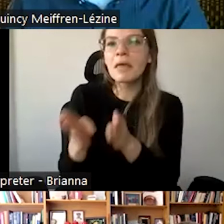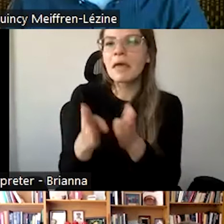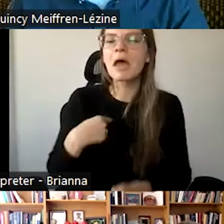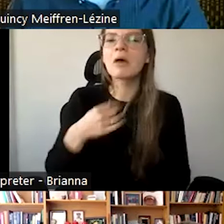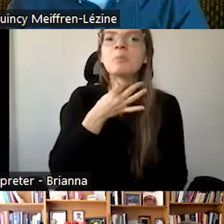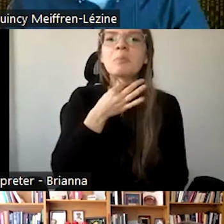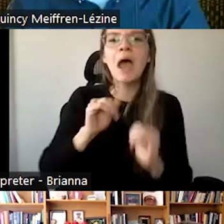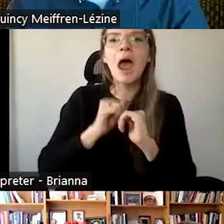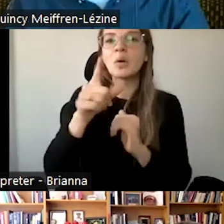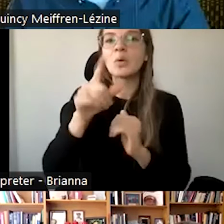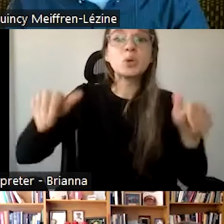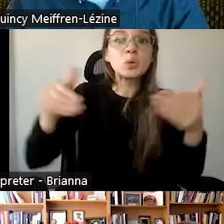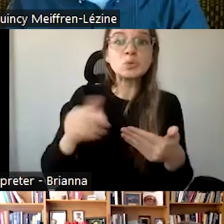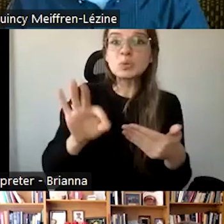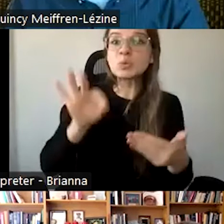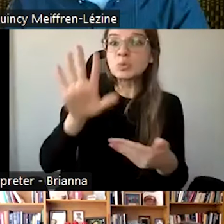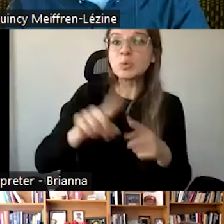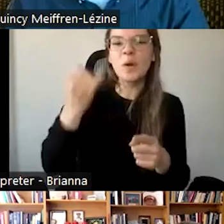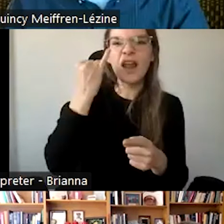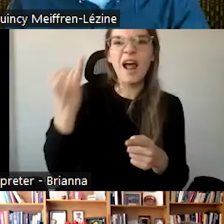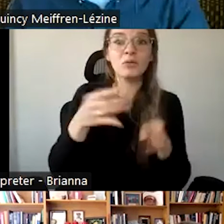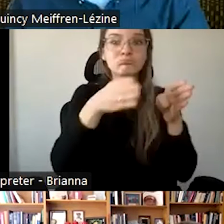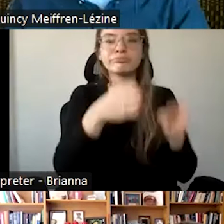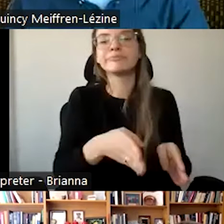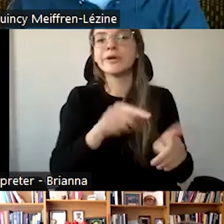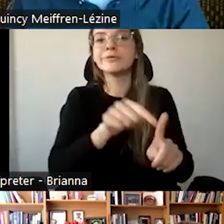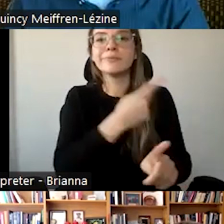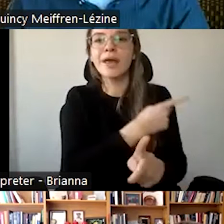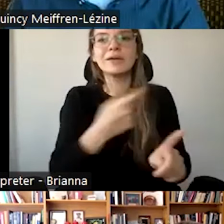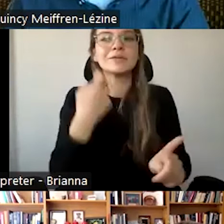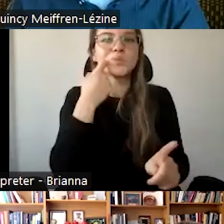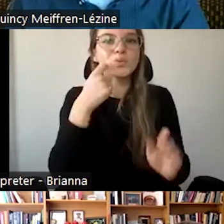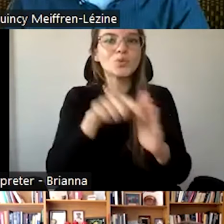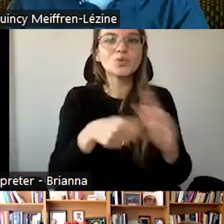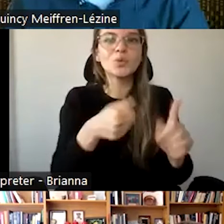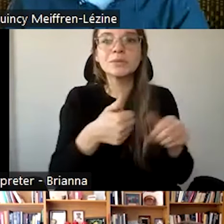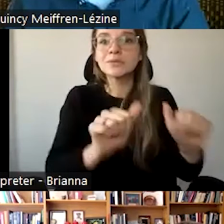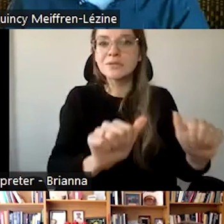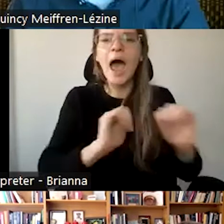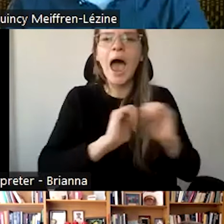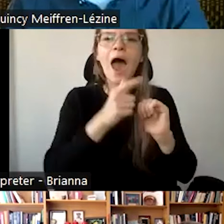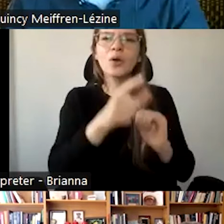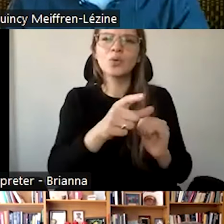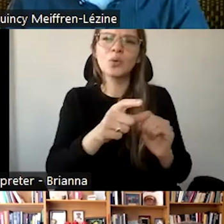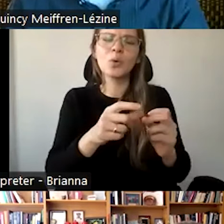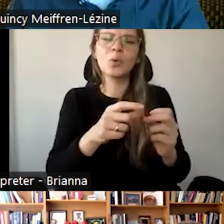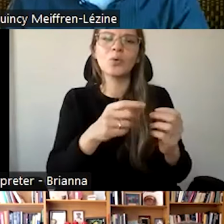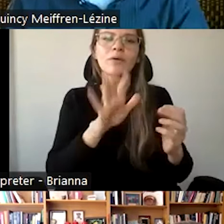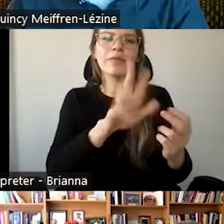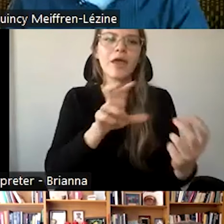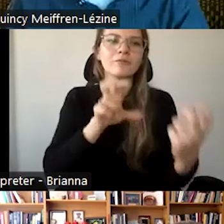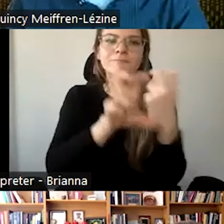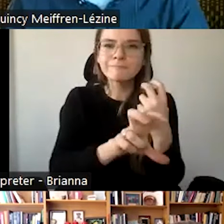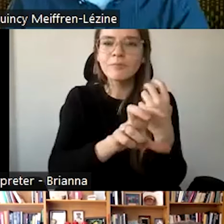introduce this idea to a patient who has recently been suicidal. That is, how do you get buy-in without invalidating their current